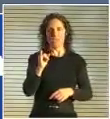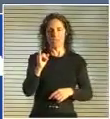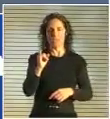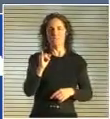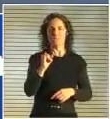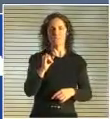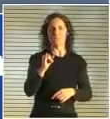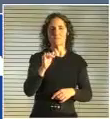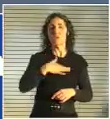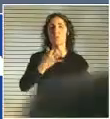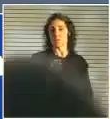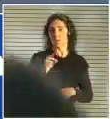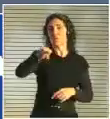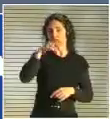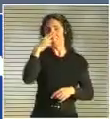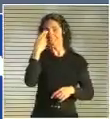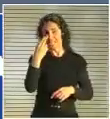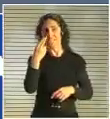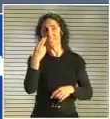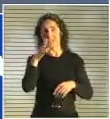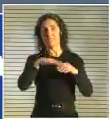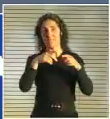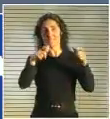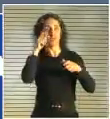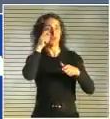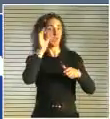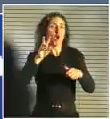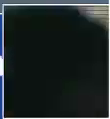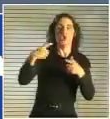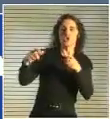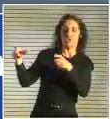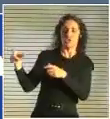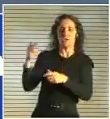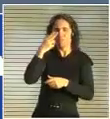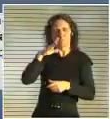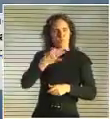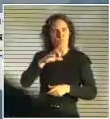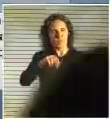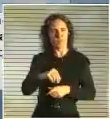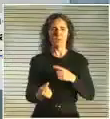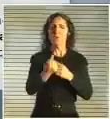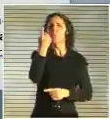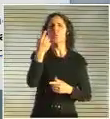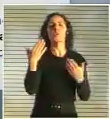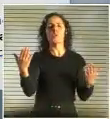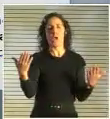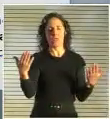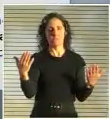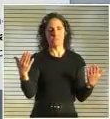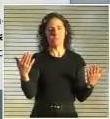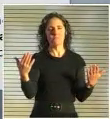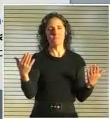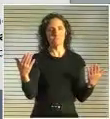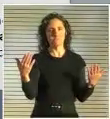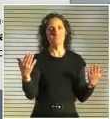for the tourism industry as well and for other sectors. And I think one key learning is really critical, and that's CEO level